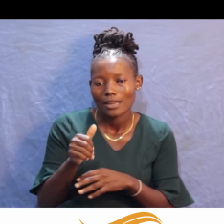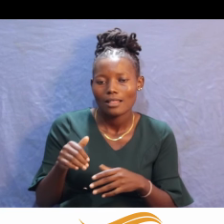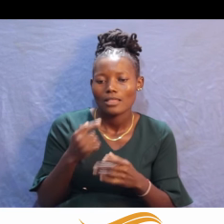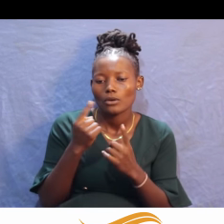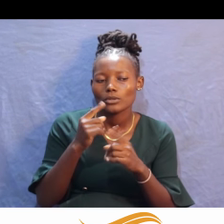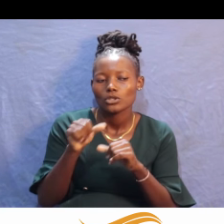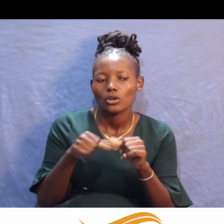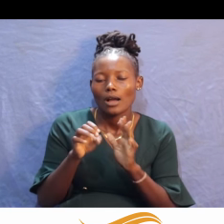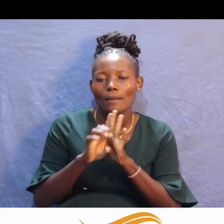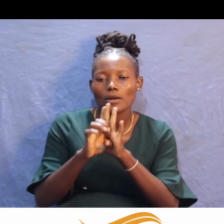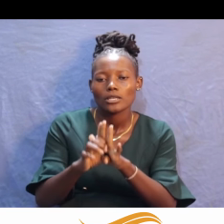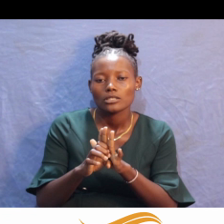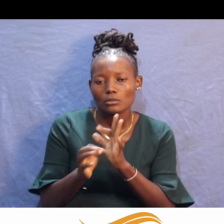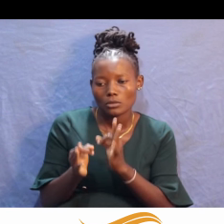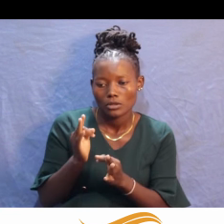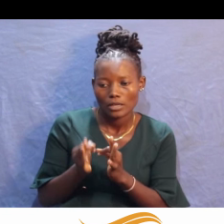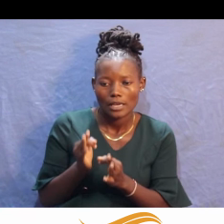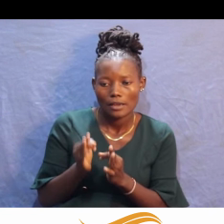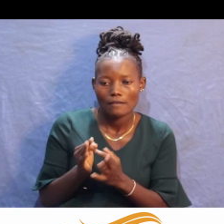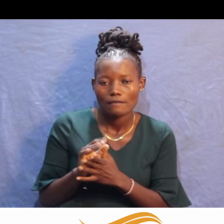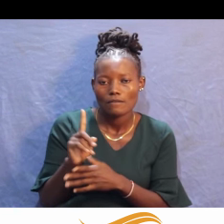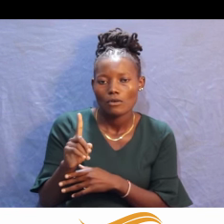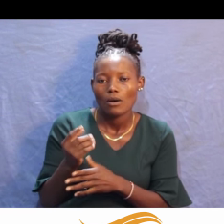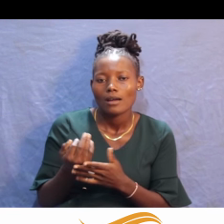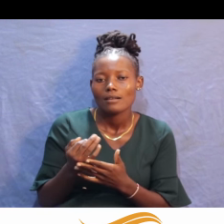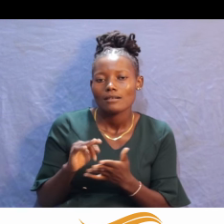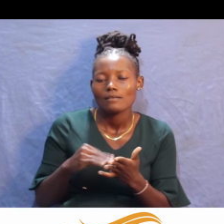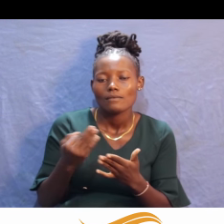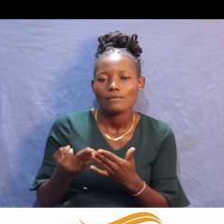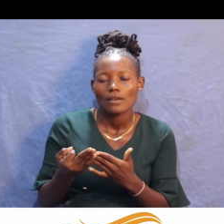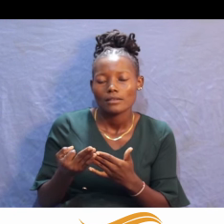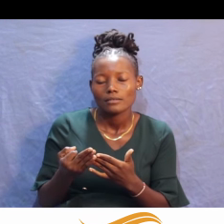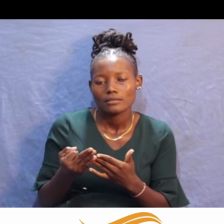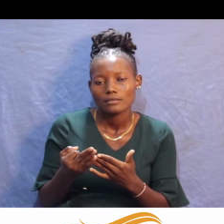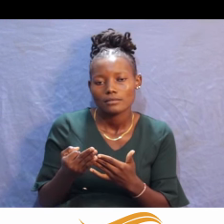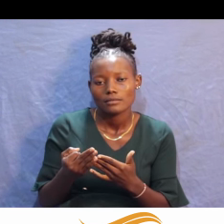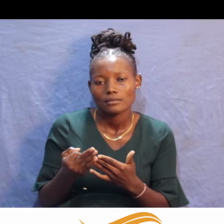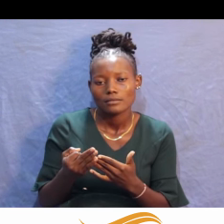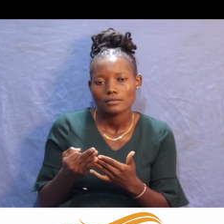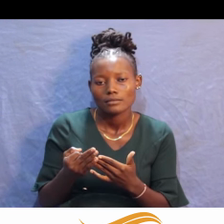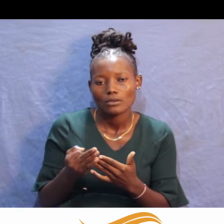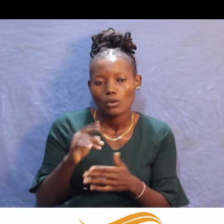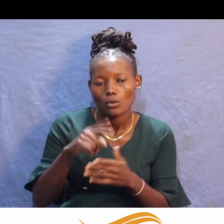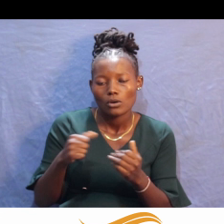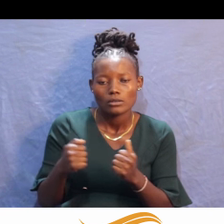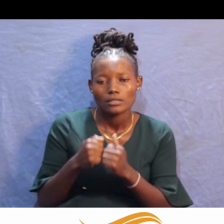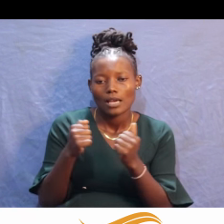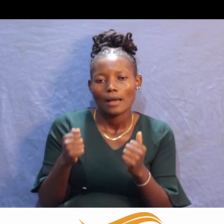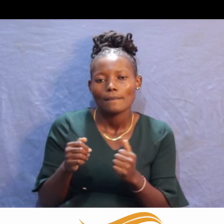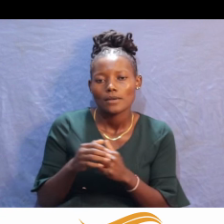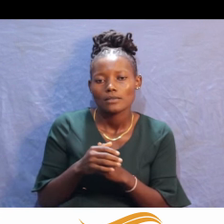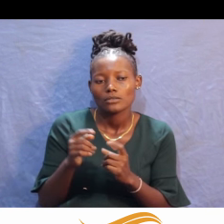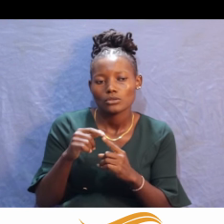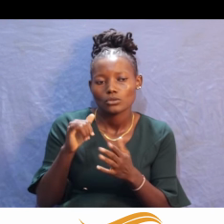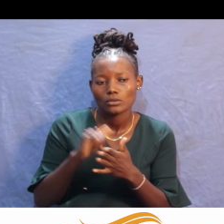about examples of each one of these variables, how they can go wrong, or something could happen to them that would